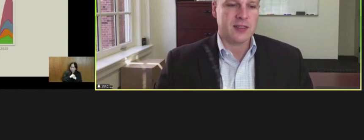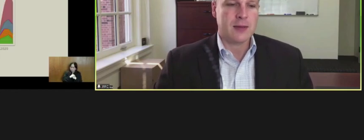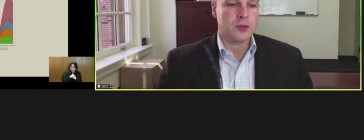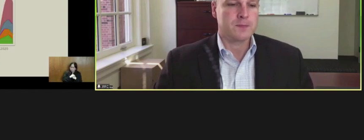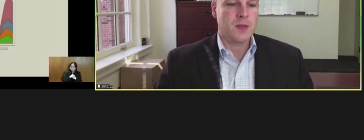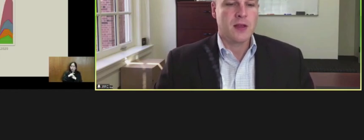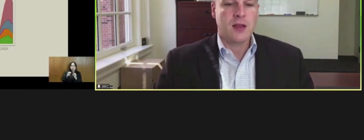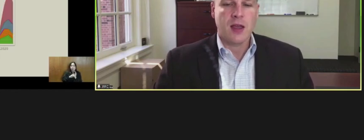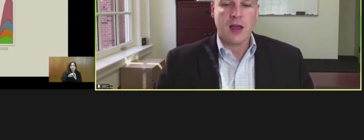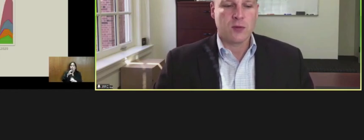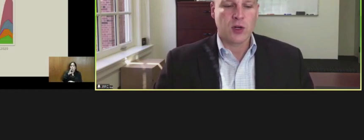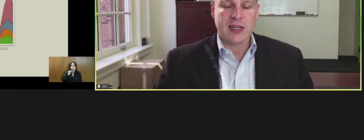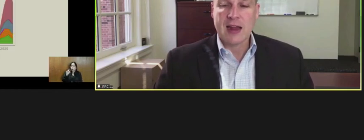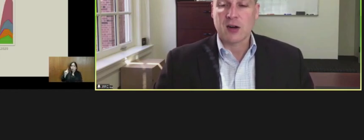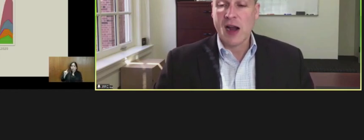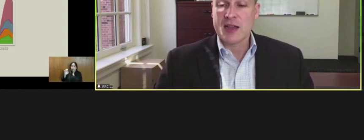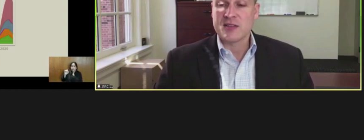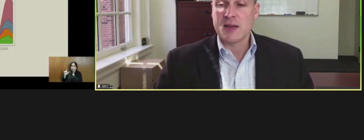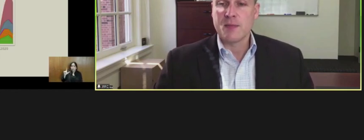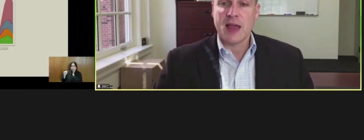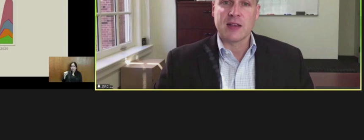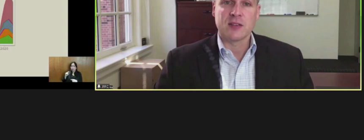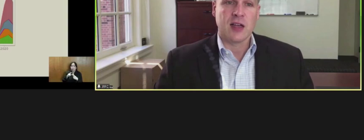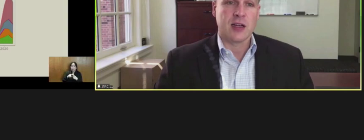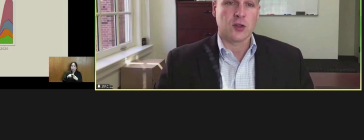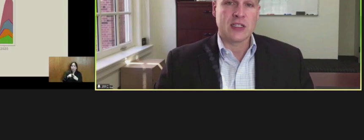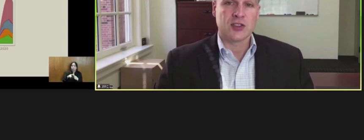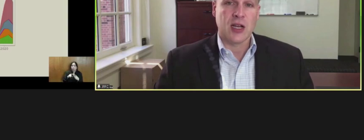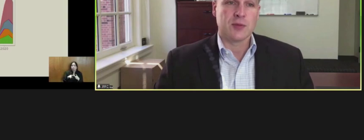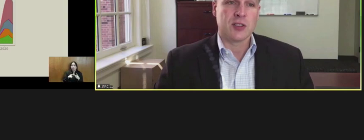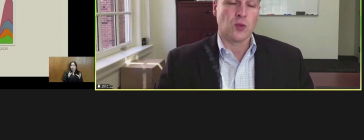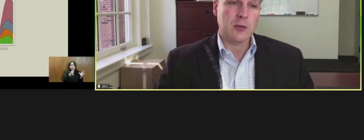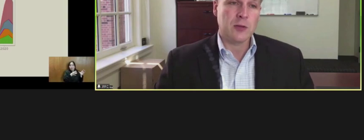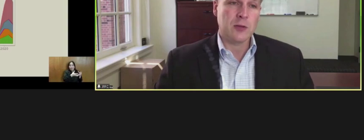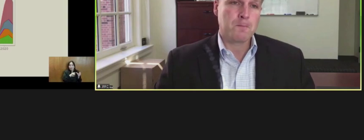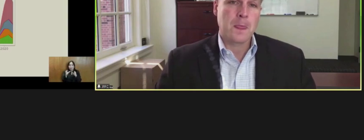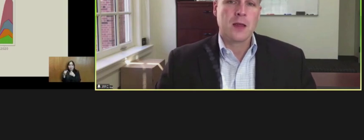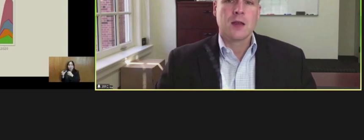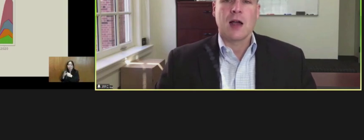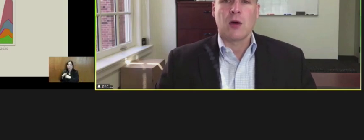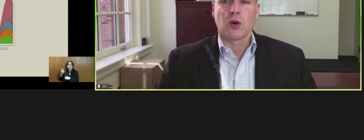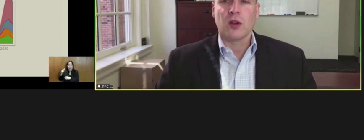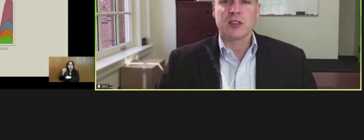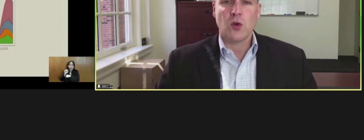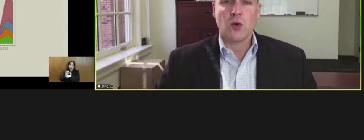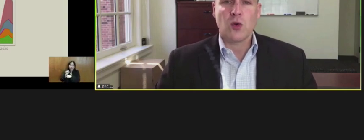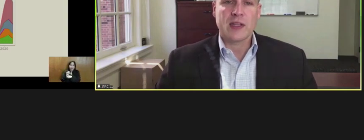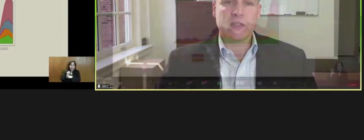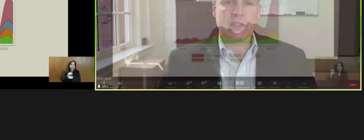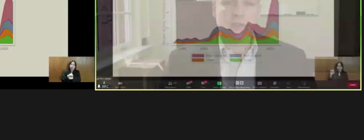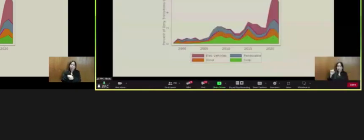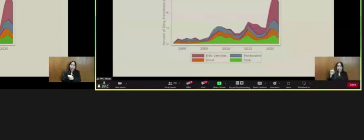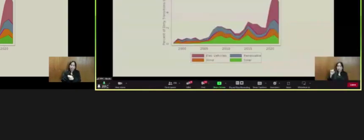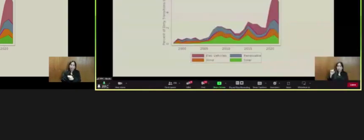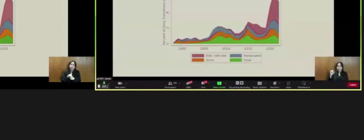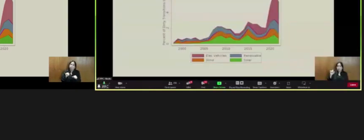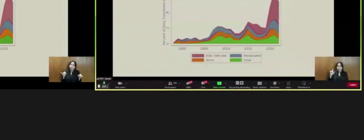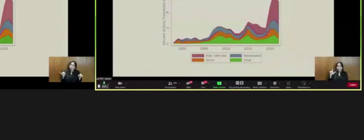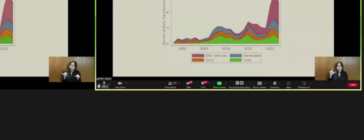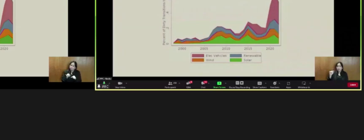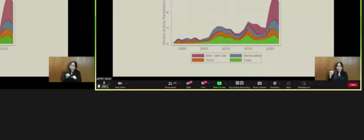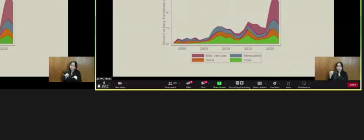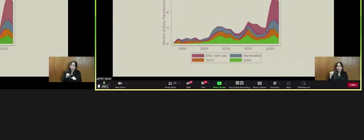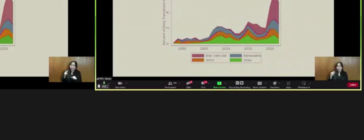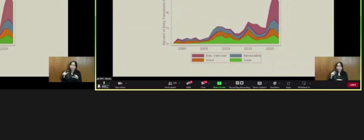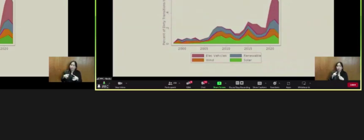Rivian as examples. And we're going to categorize them as green jobs as well. We're also going to do this for